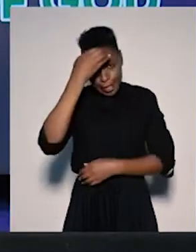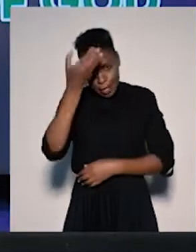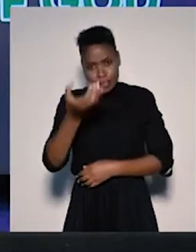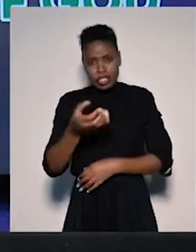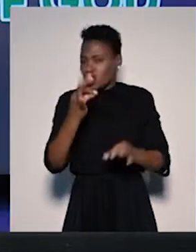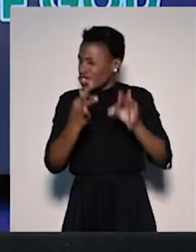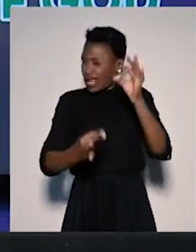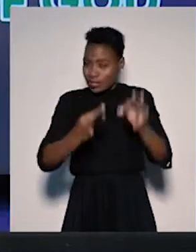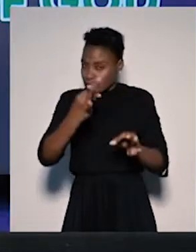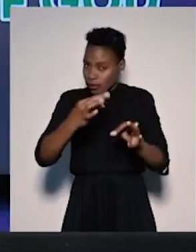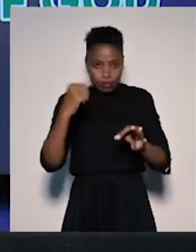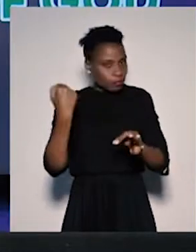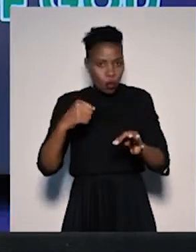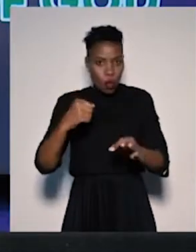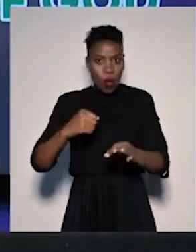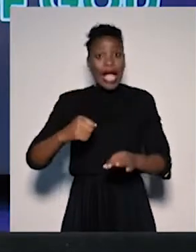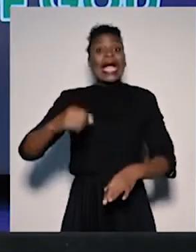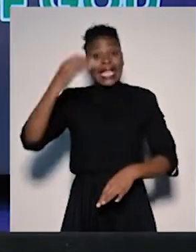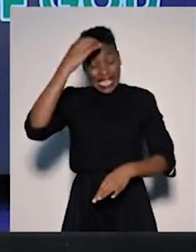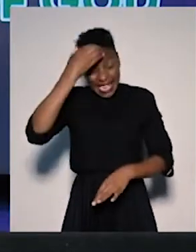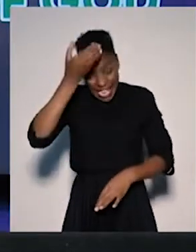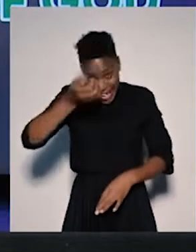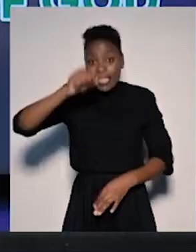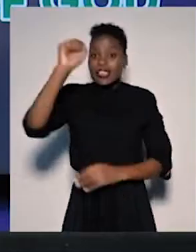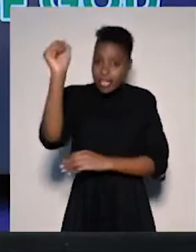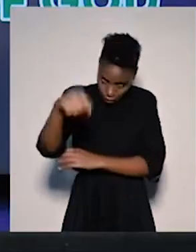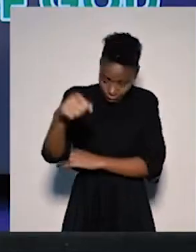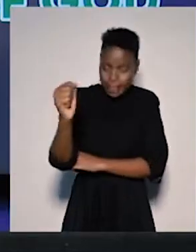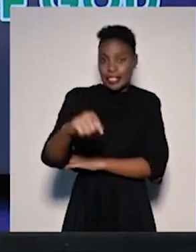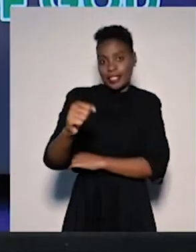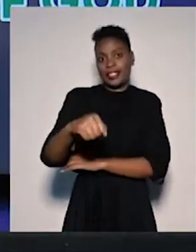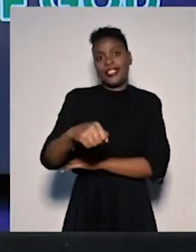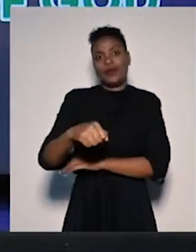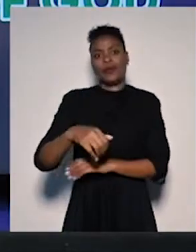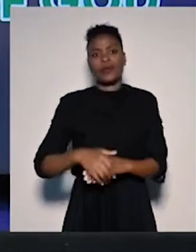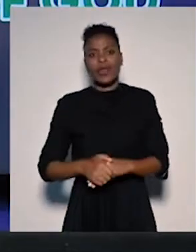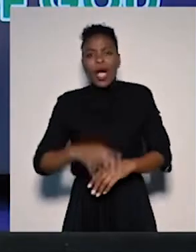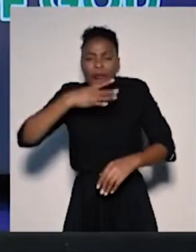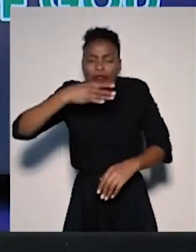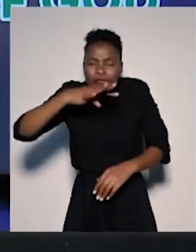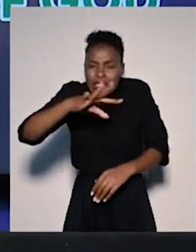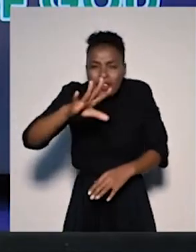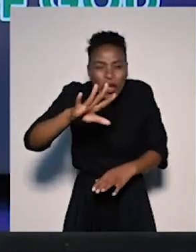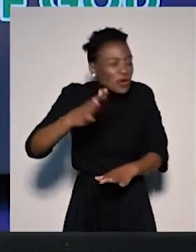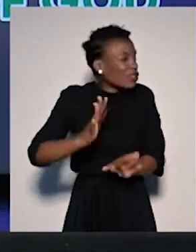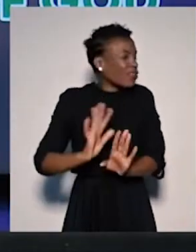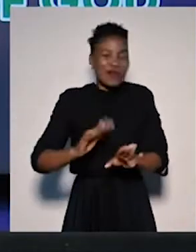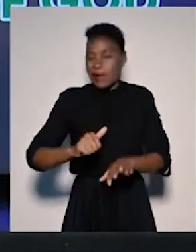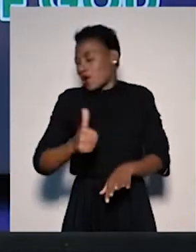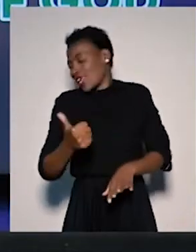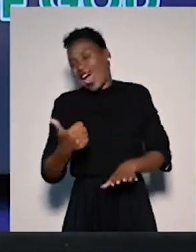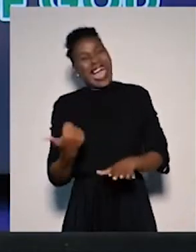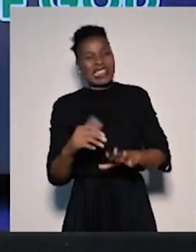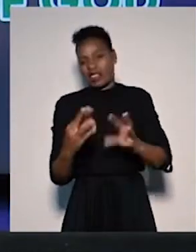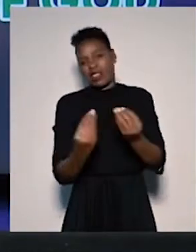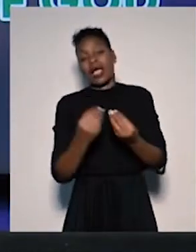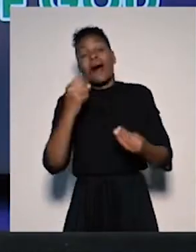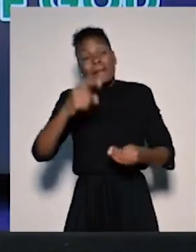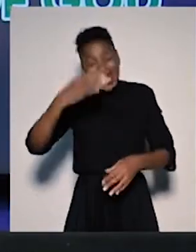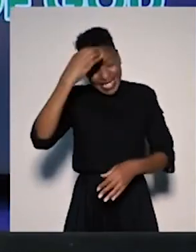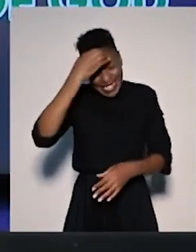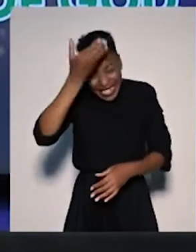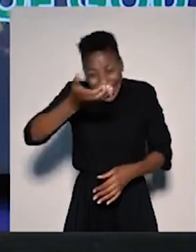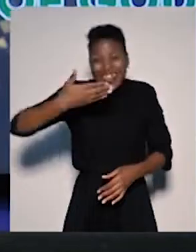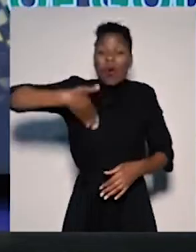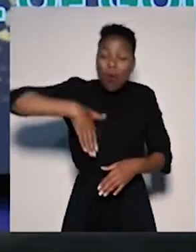want judges anymore. We don't want anyone who's going to be a prophet over us. We don't want any of that. We want to do what other nations are doing.